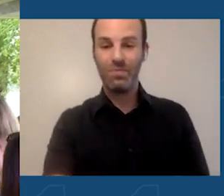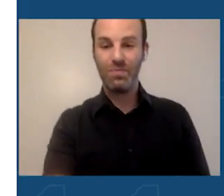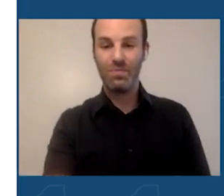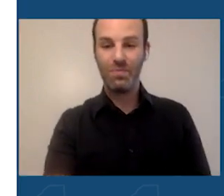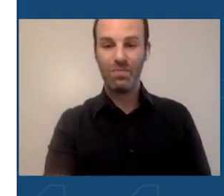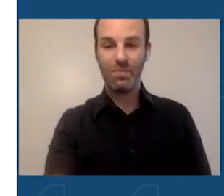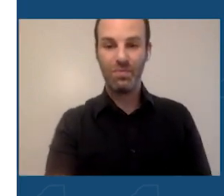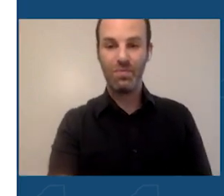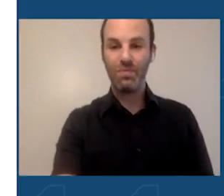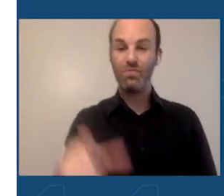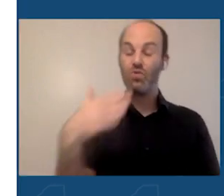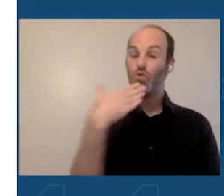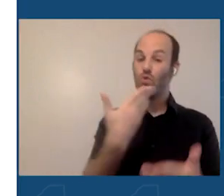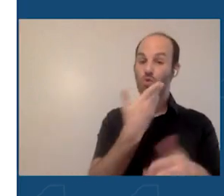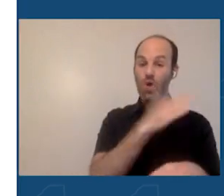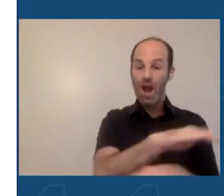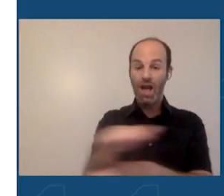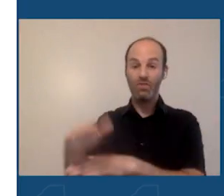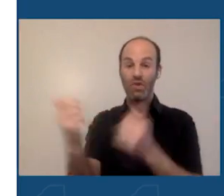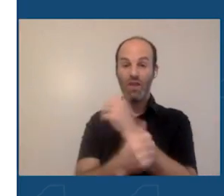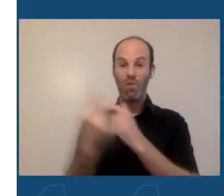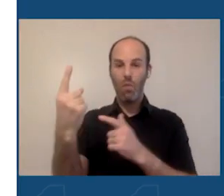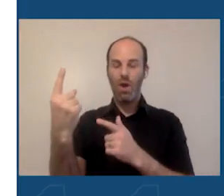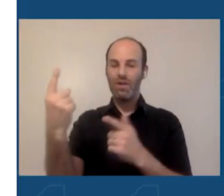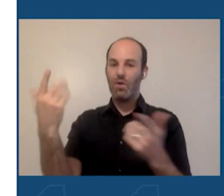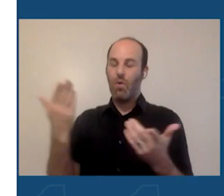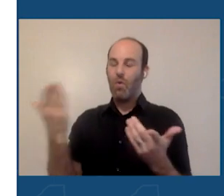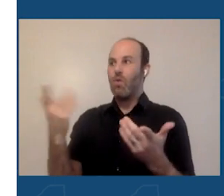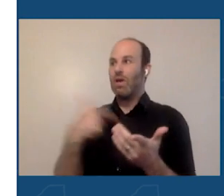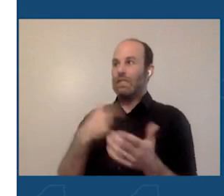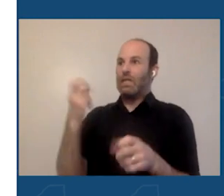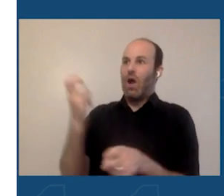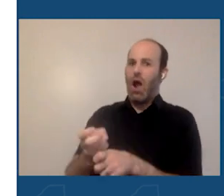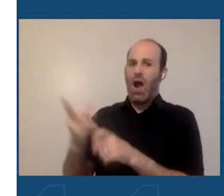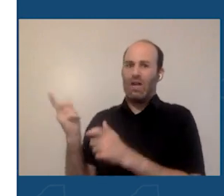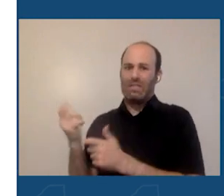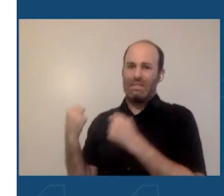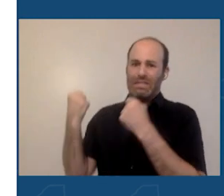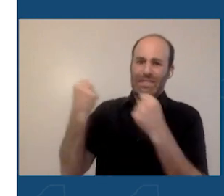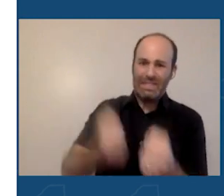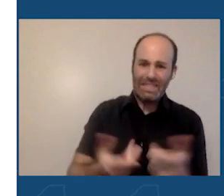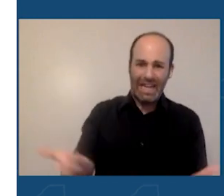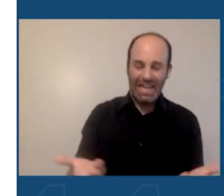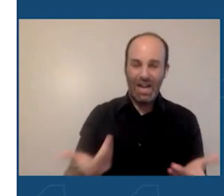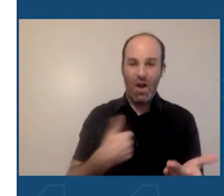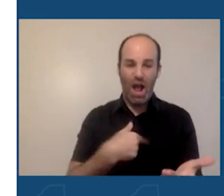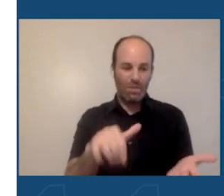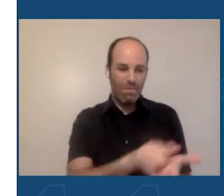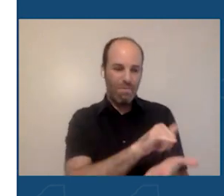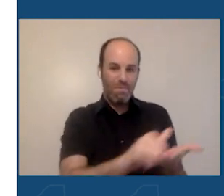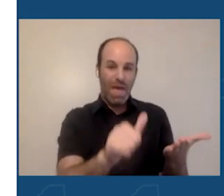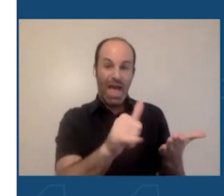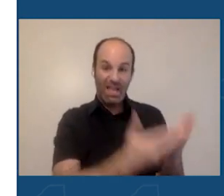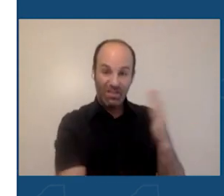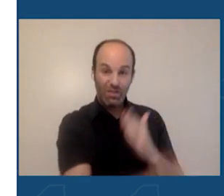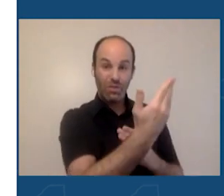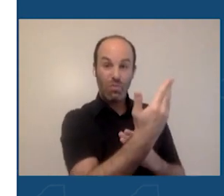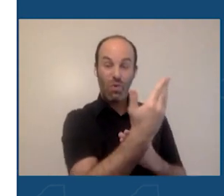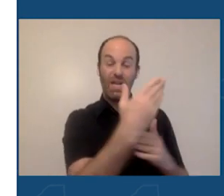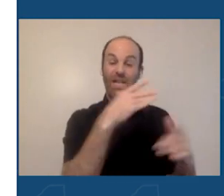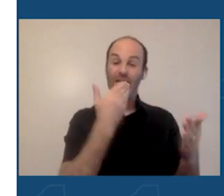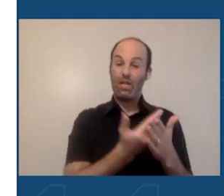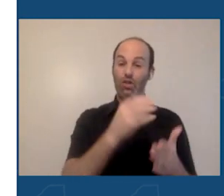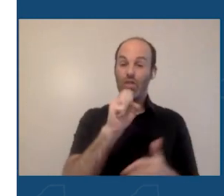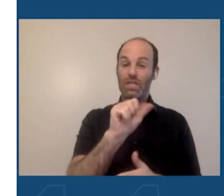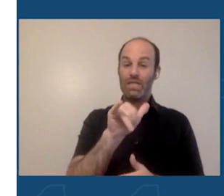Oh, what a heavy lift to have to come here. I was in Manhattan this morning, dropped by Syracuse to make